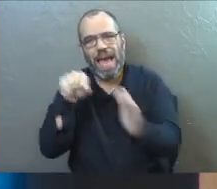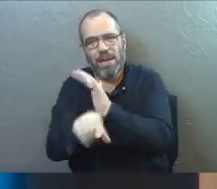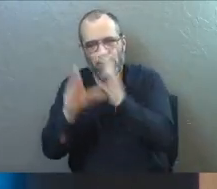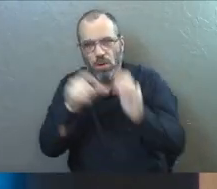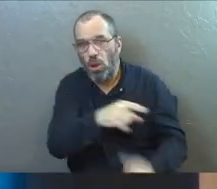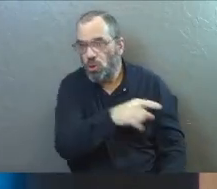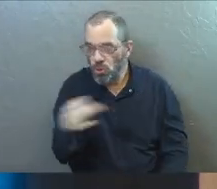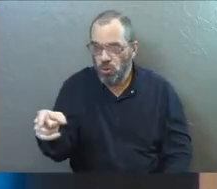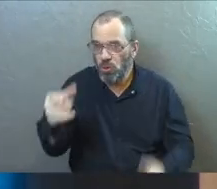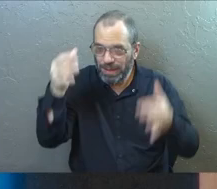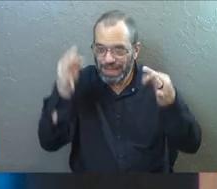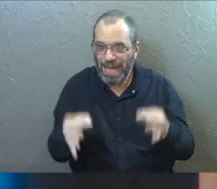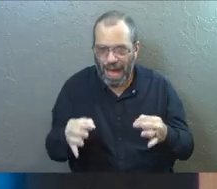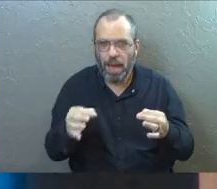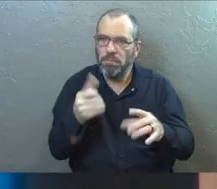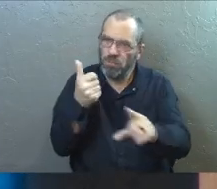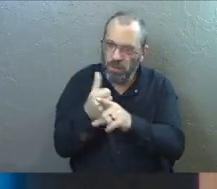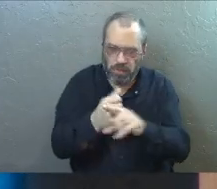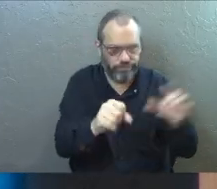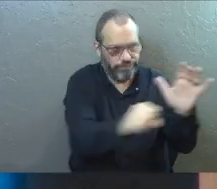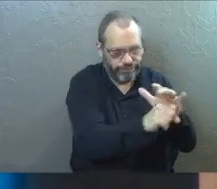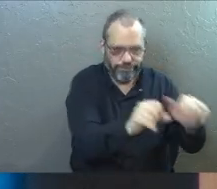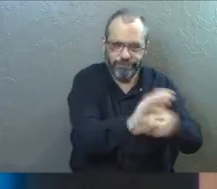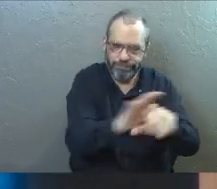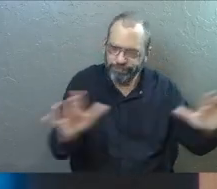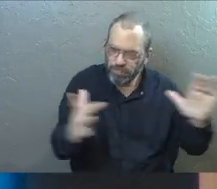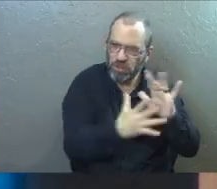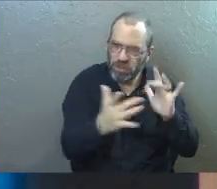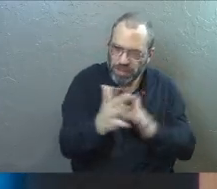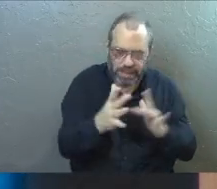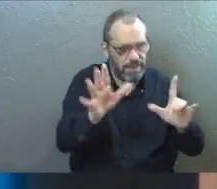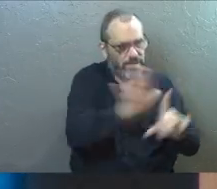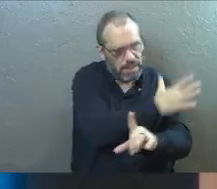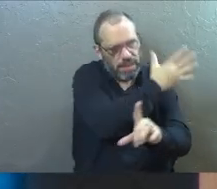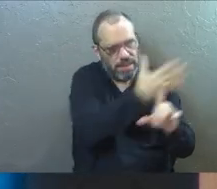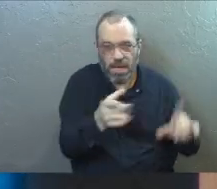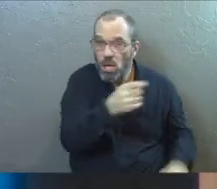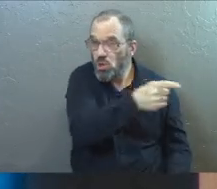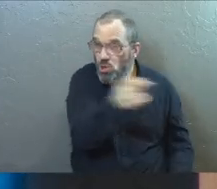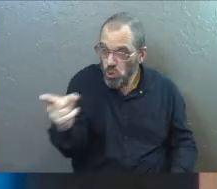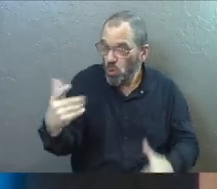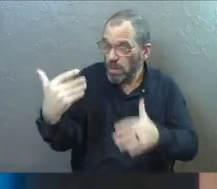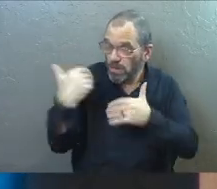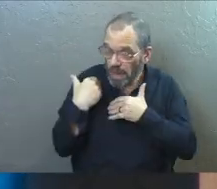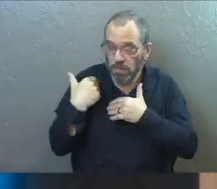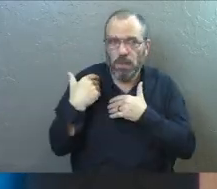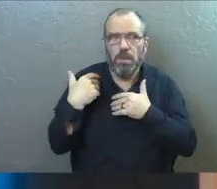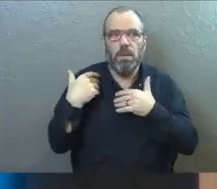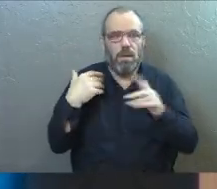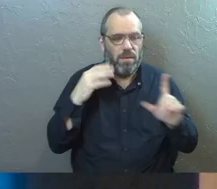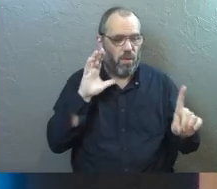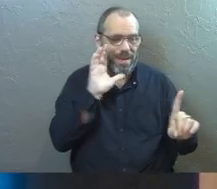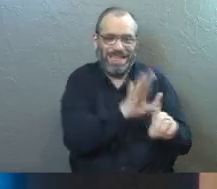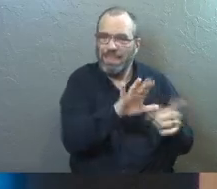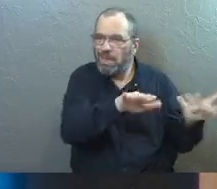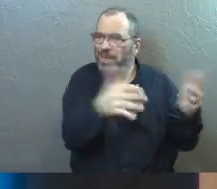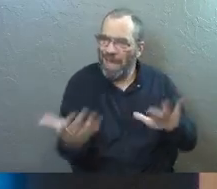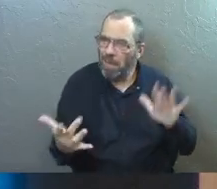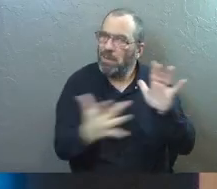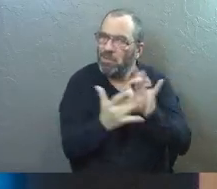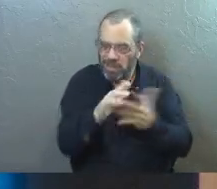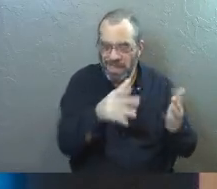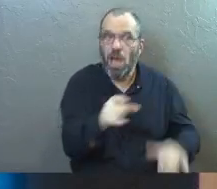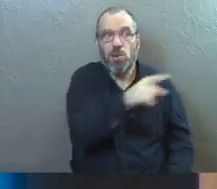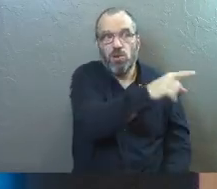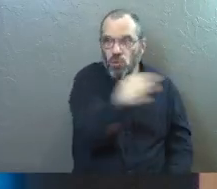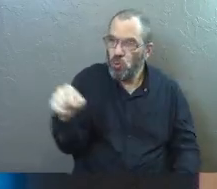were responsible for Jesus being placed on the cross, for the beatings that he took. They were responsible for his death.